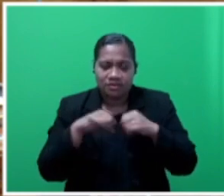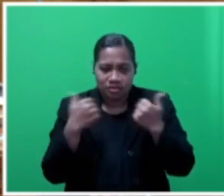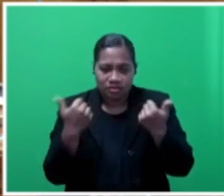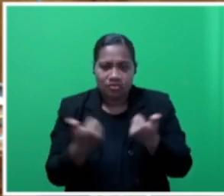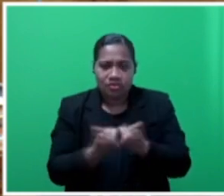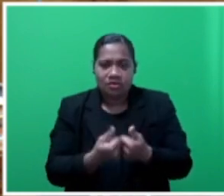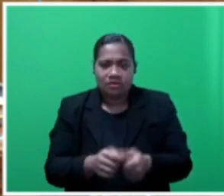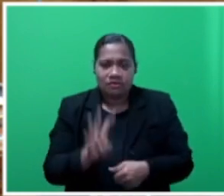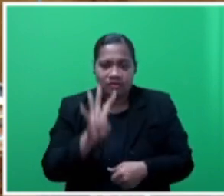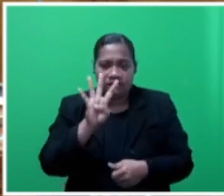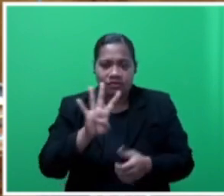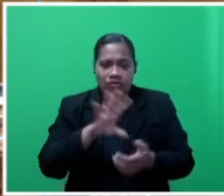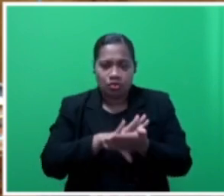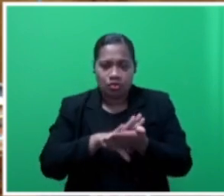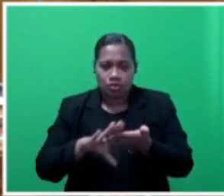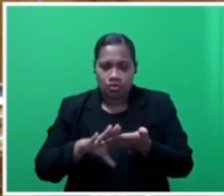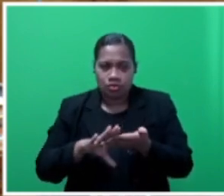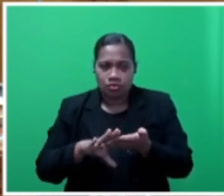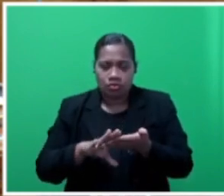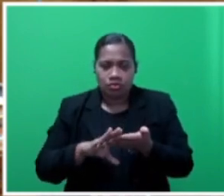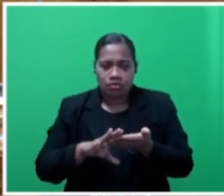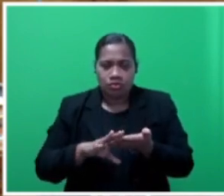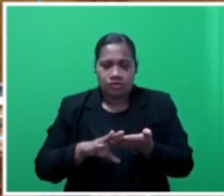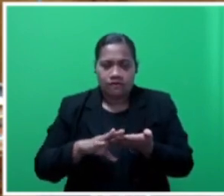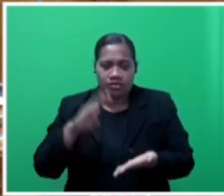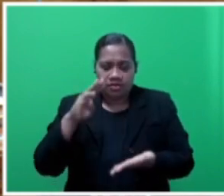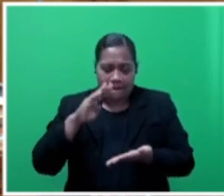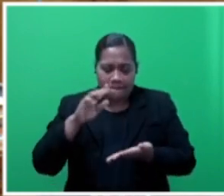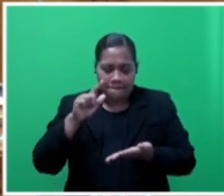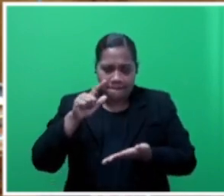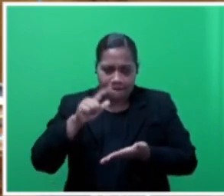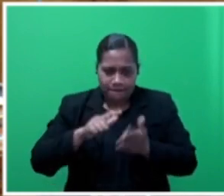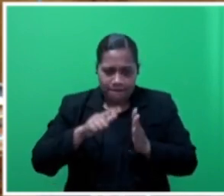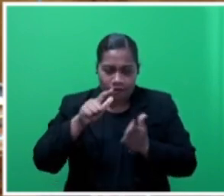on $4 minimum wage per hour.